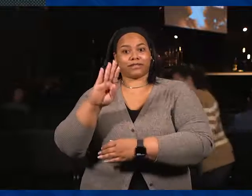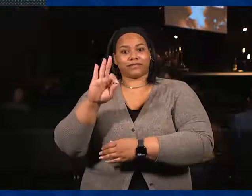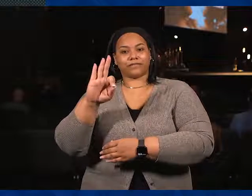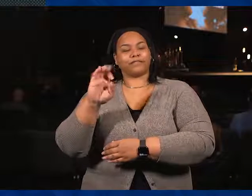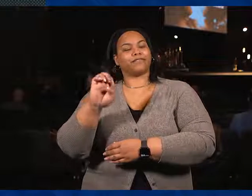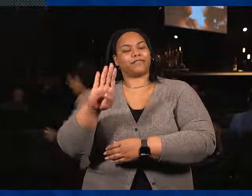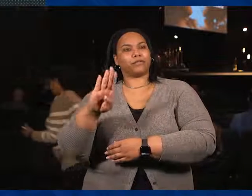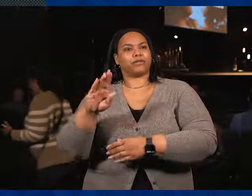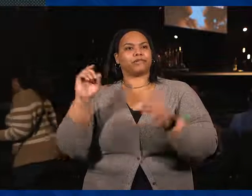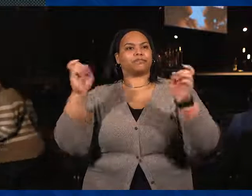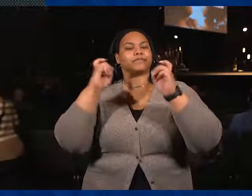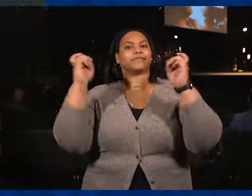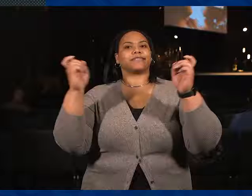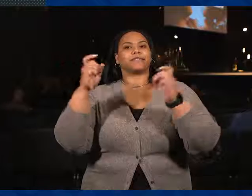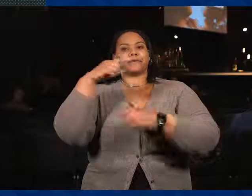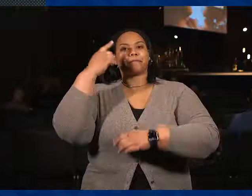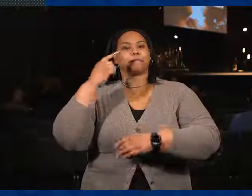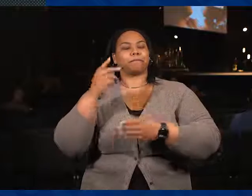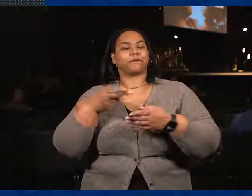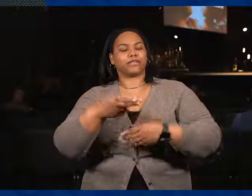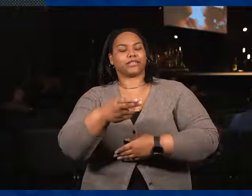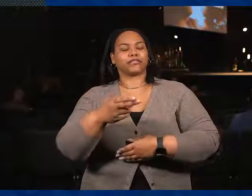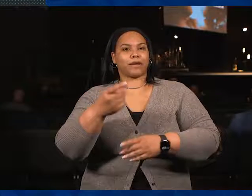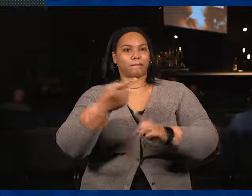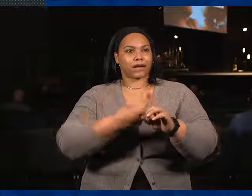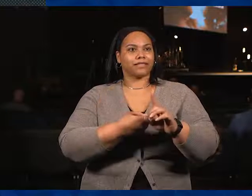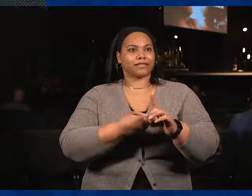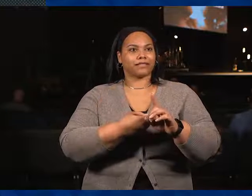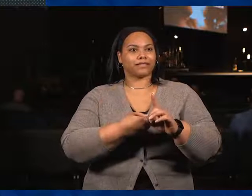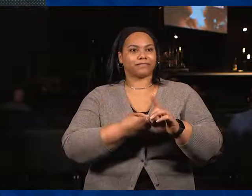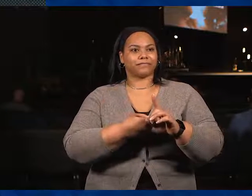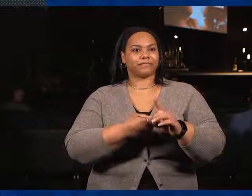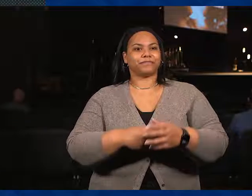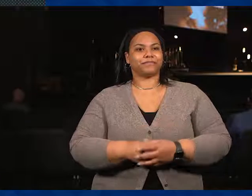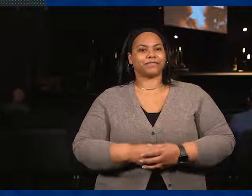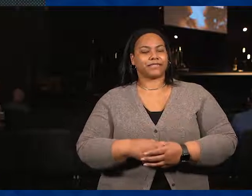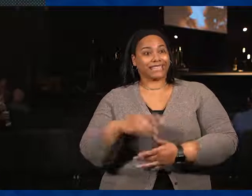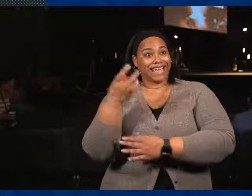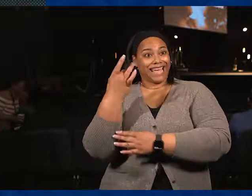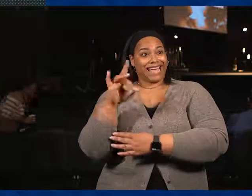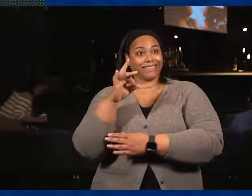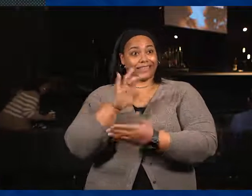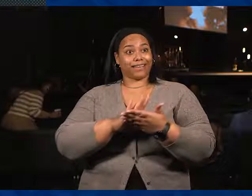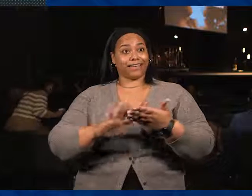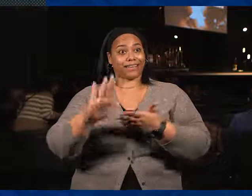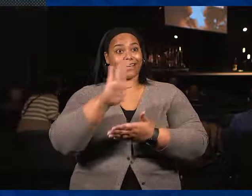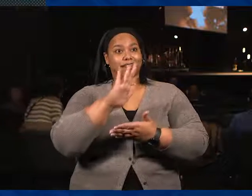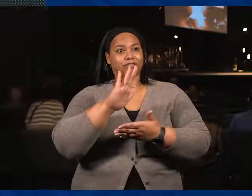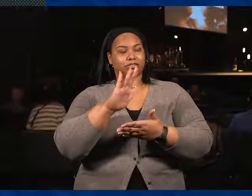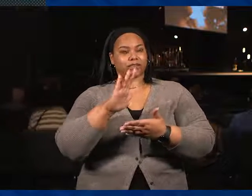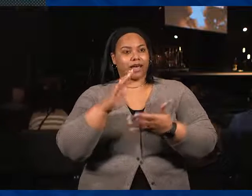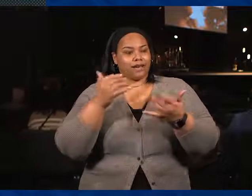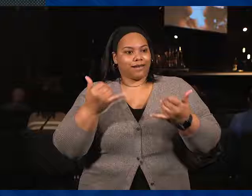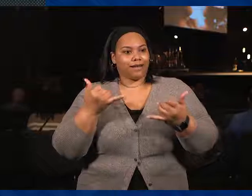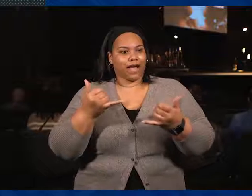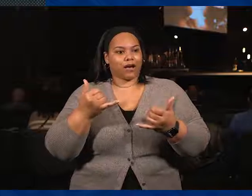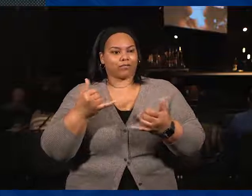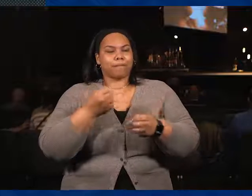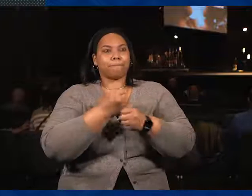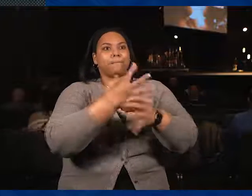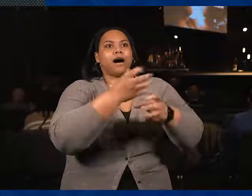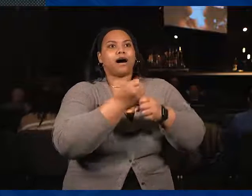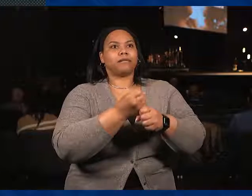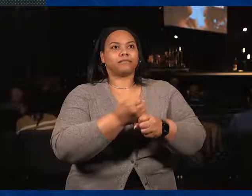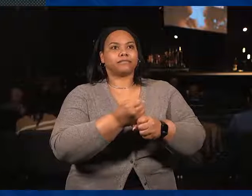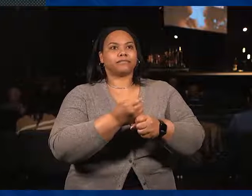History Month, that within the month of February, 18 of these historic institutions have had to endure bomb threats